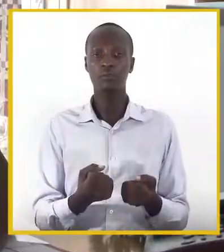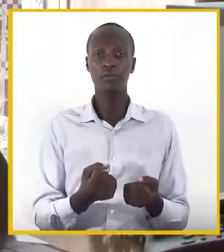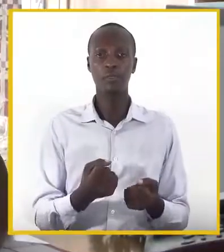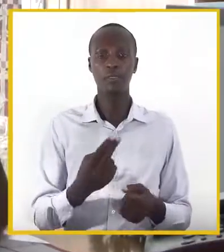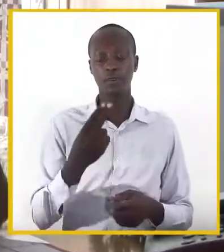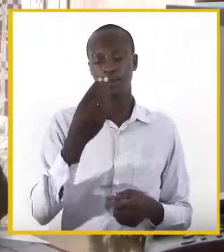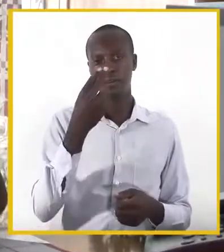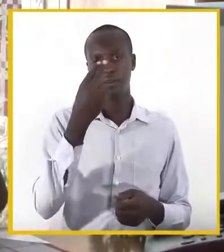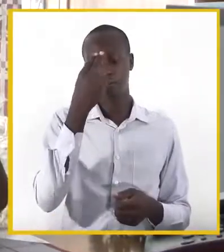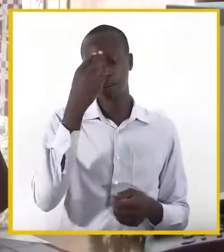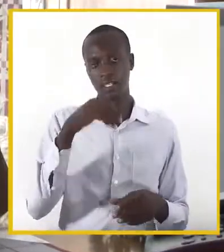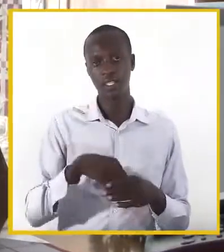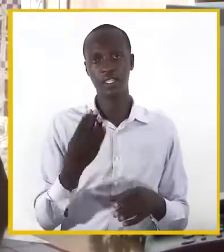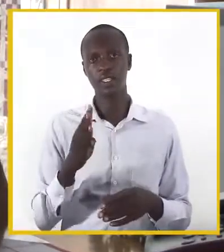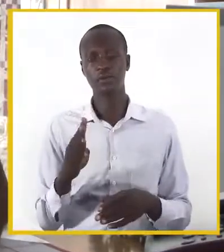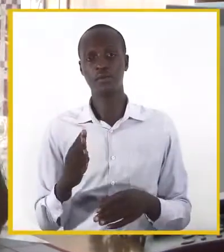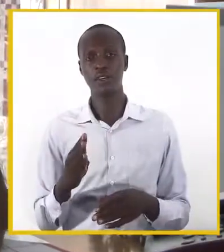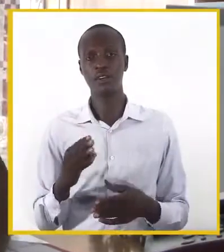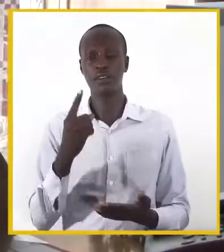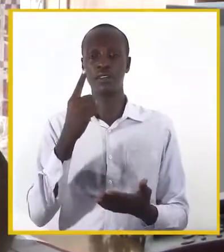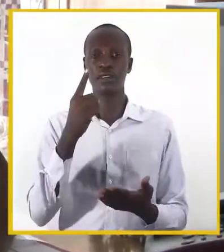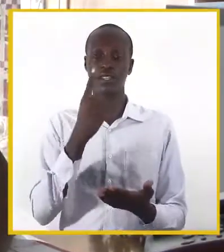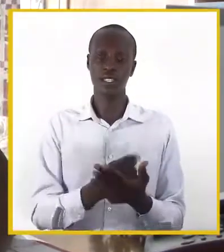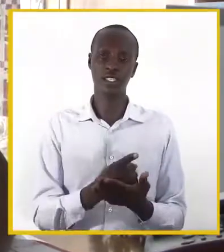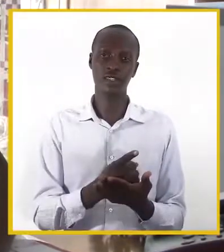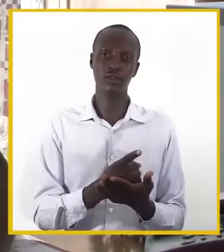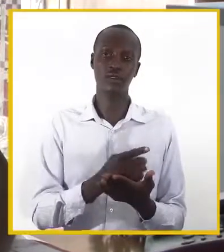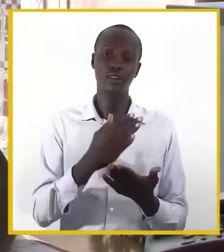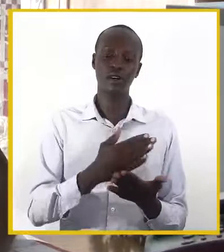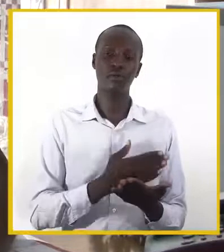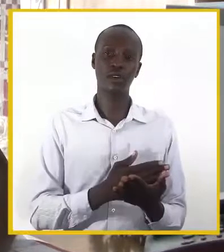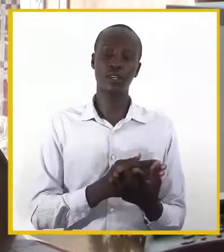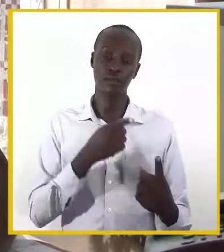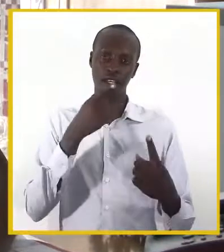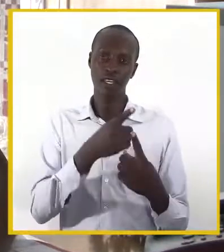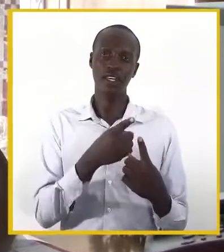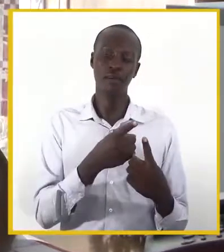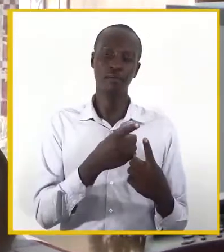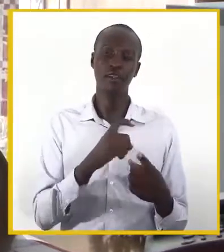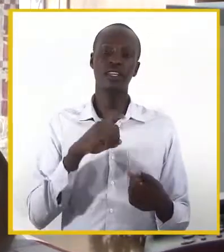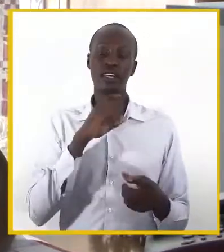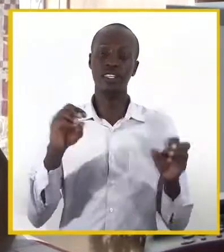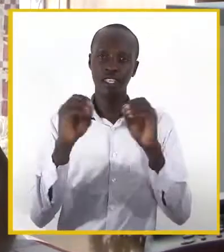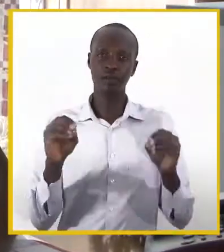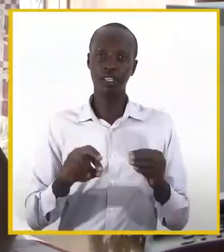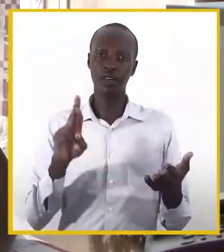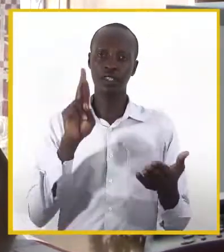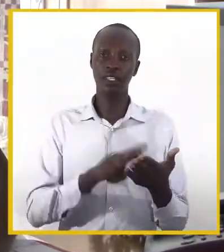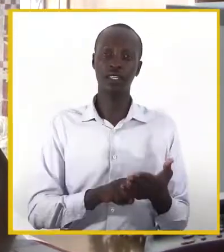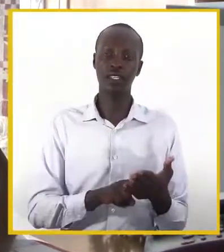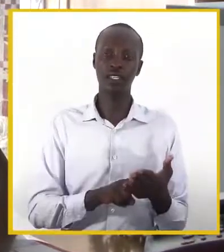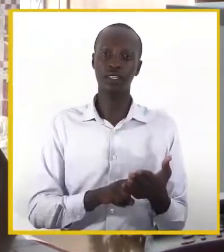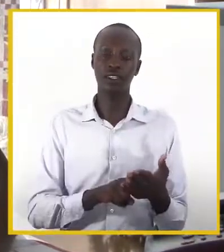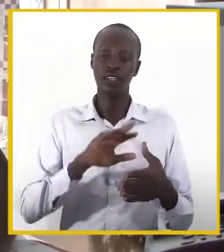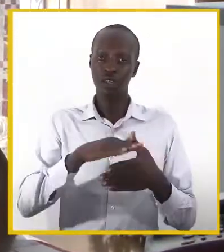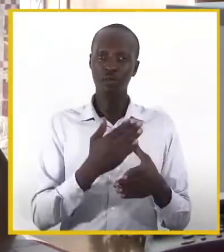Bulawayo Central initiated an operation targeting unregistered Honda Fit vehicles. This was